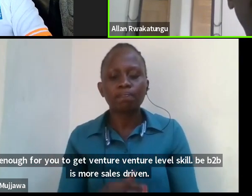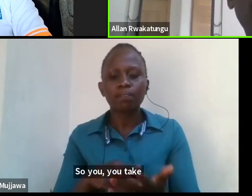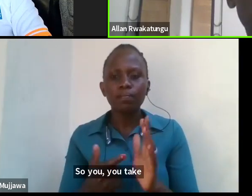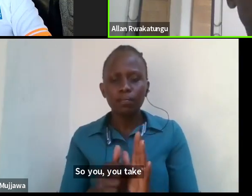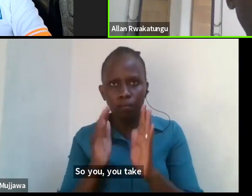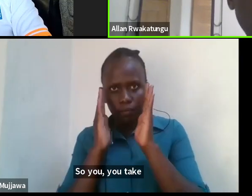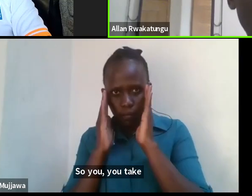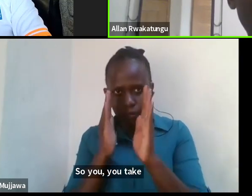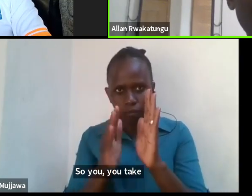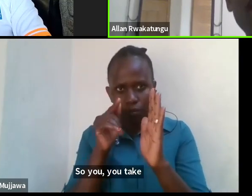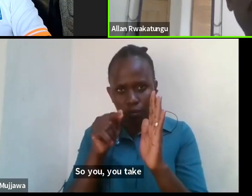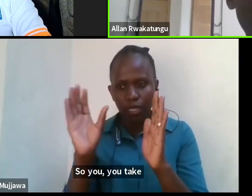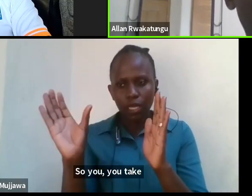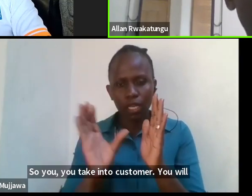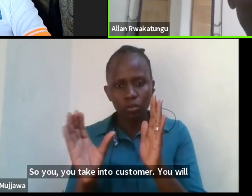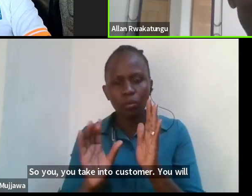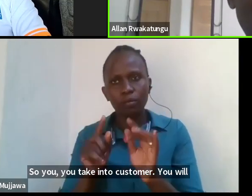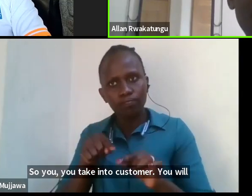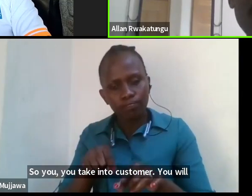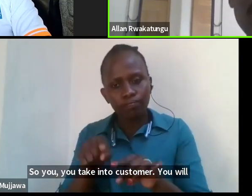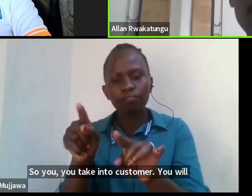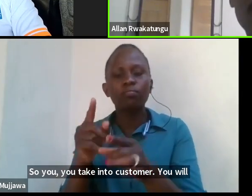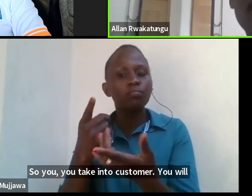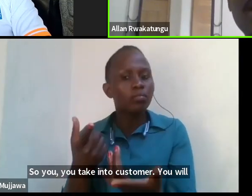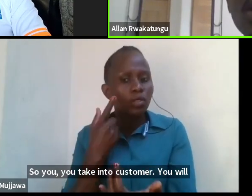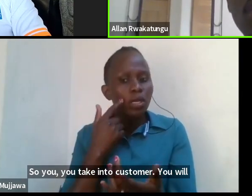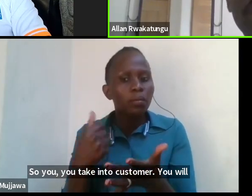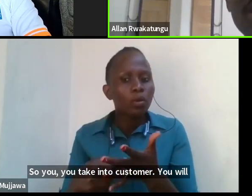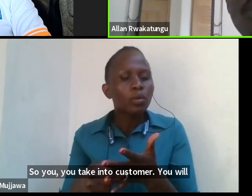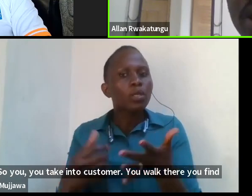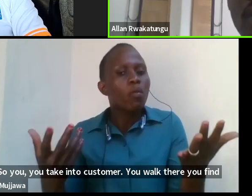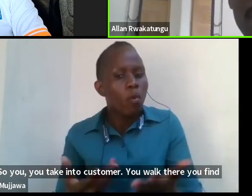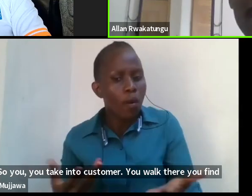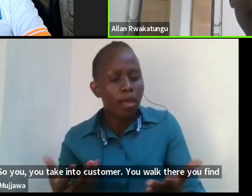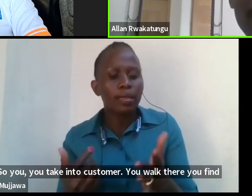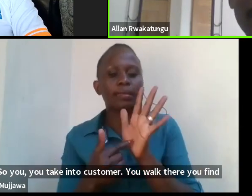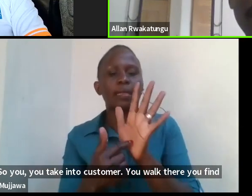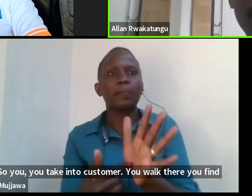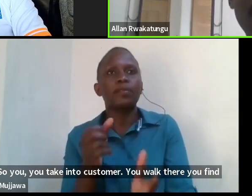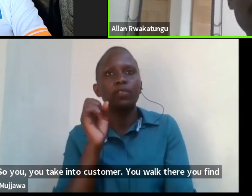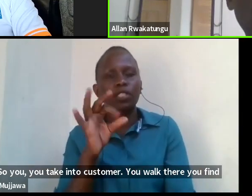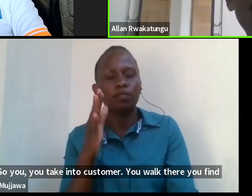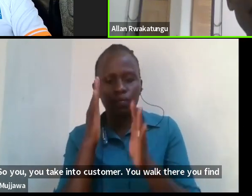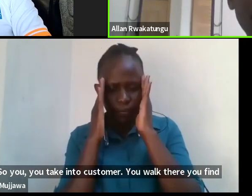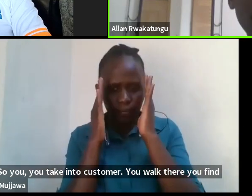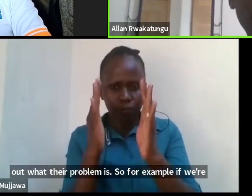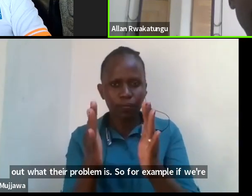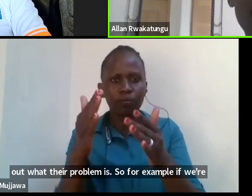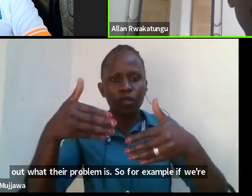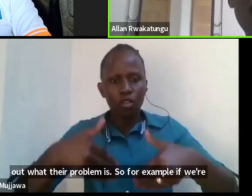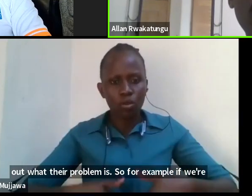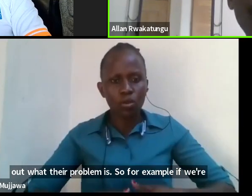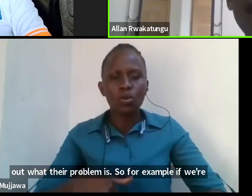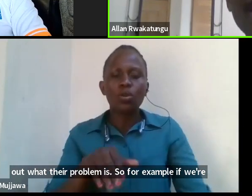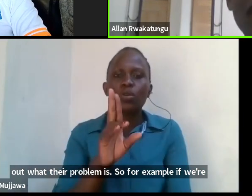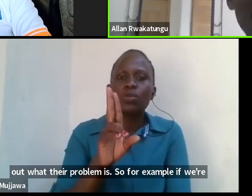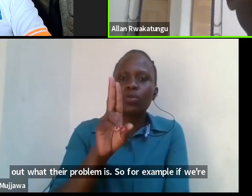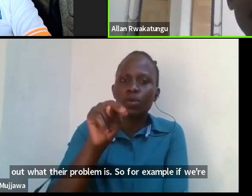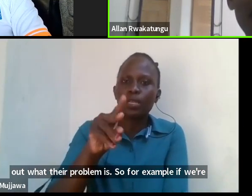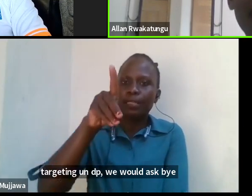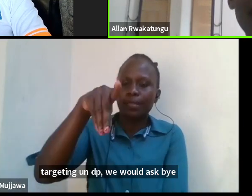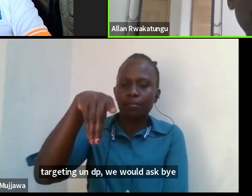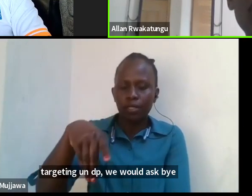customer, you walk there, you find out what their problem is. So for example, if we're targeting UNDP, we would